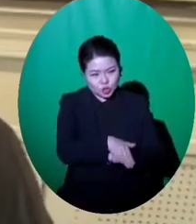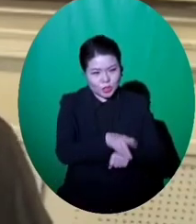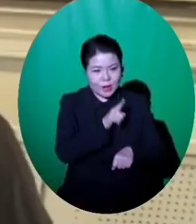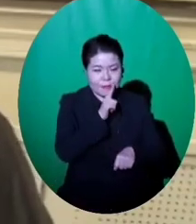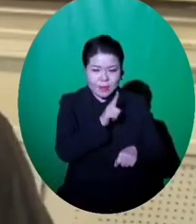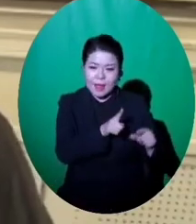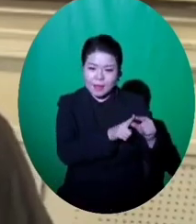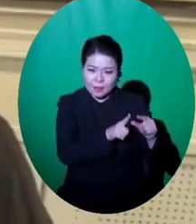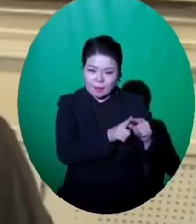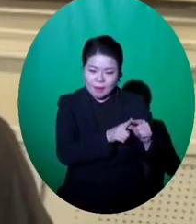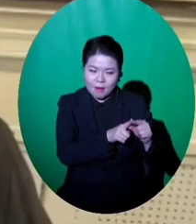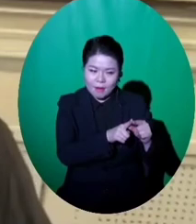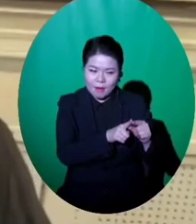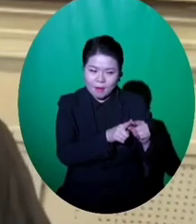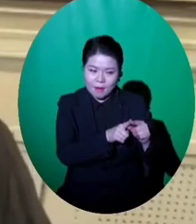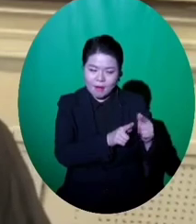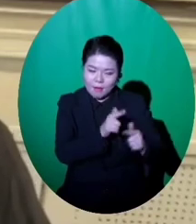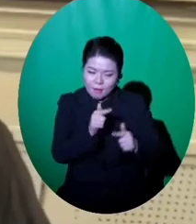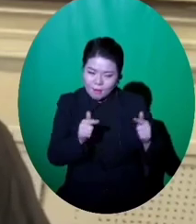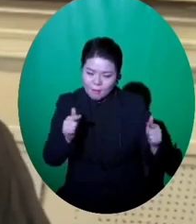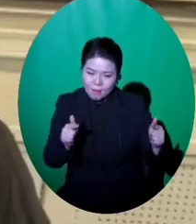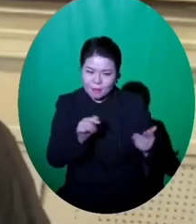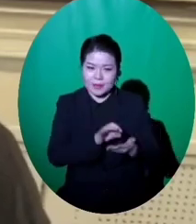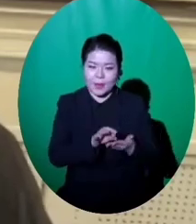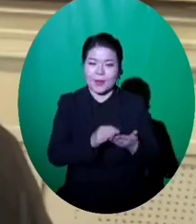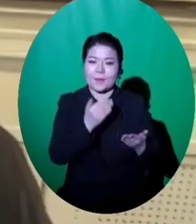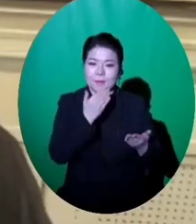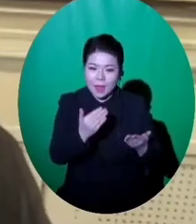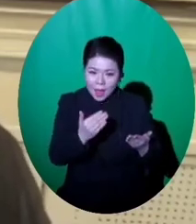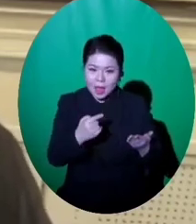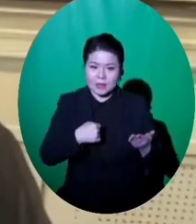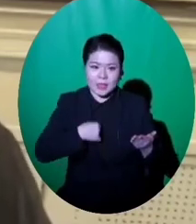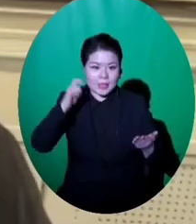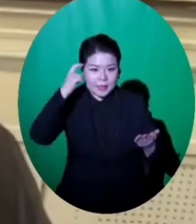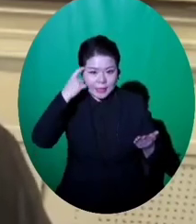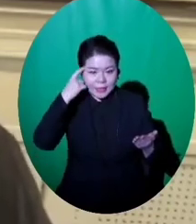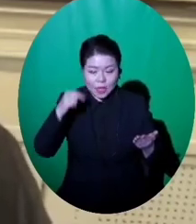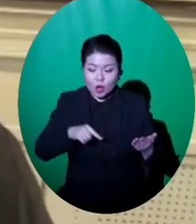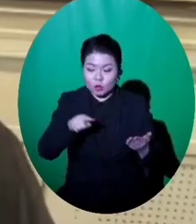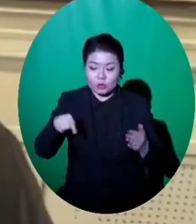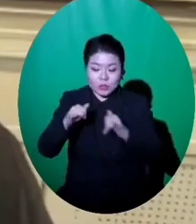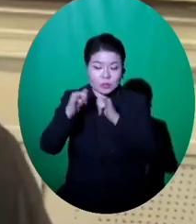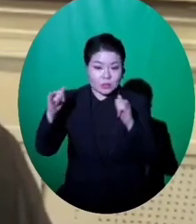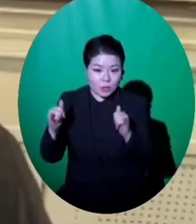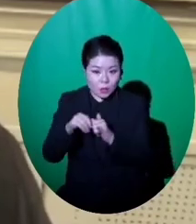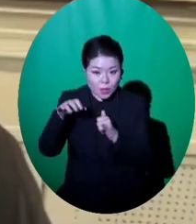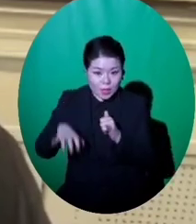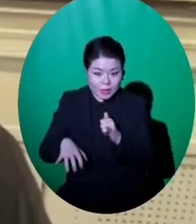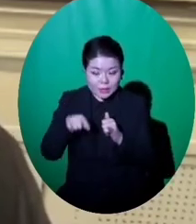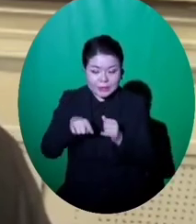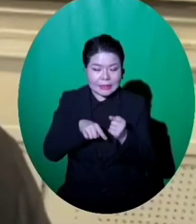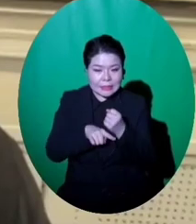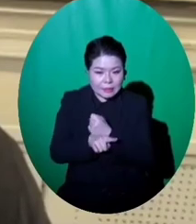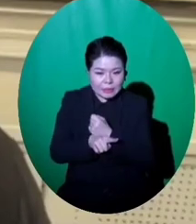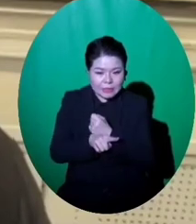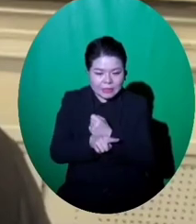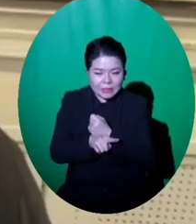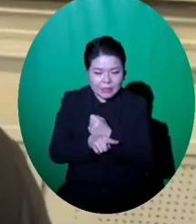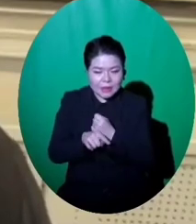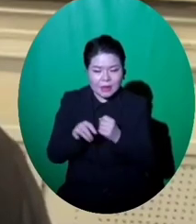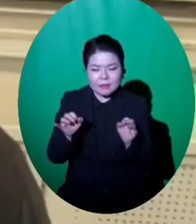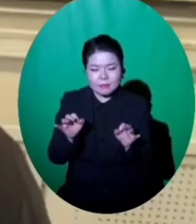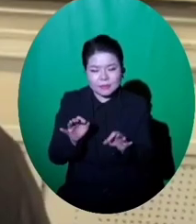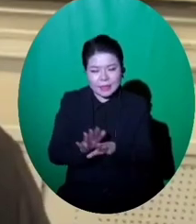different ways, but it has largely lost its meaning in our societies and become a language of economy and